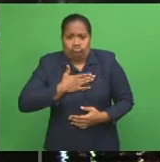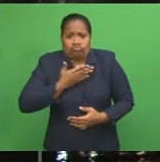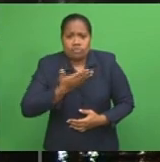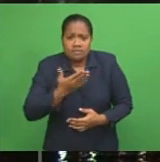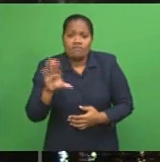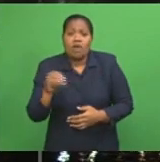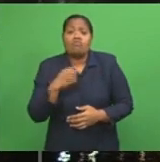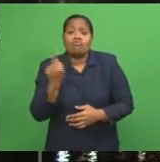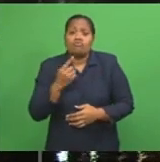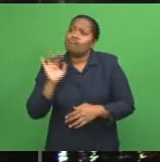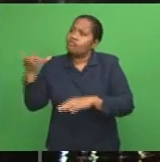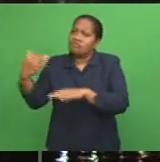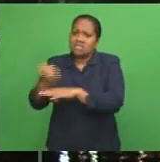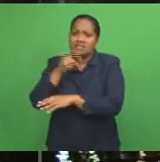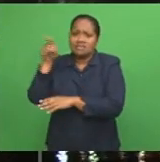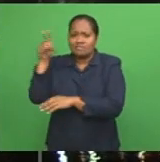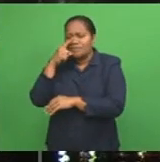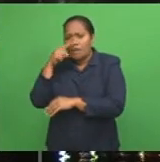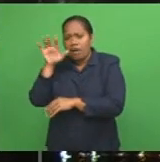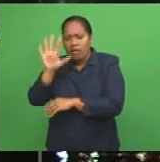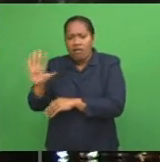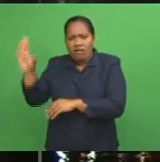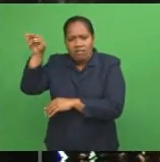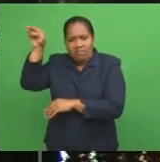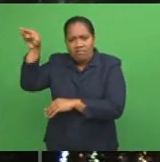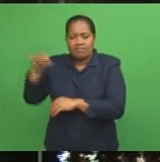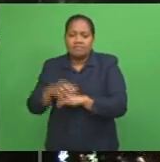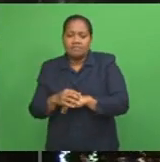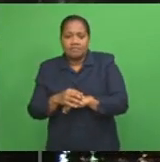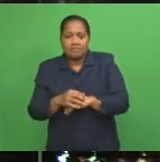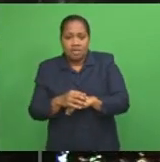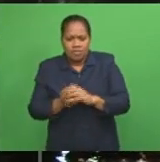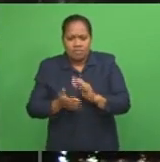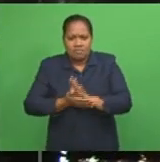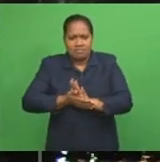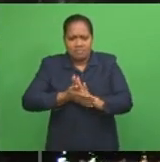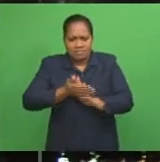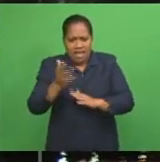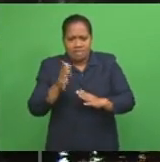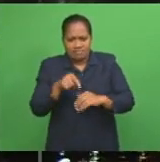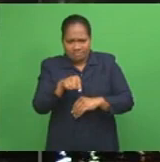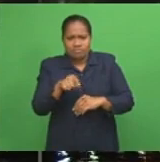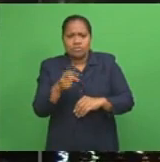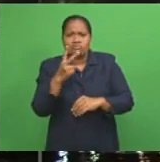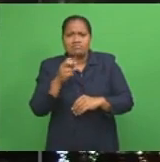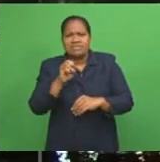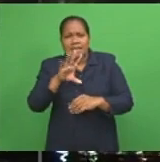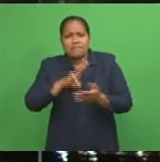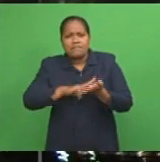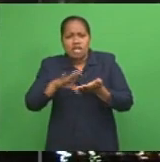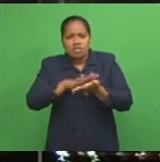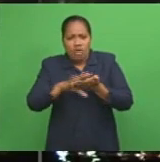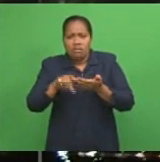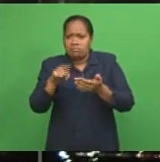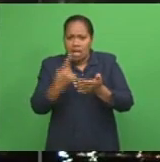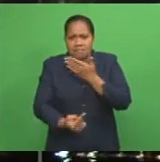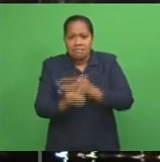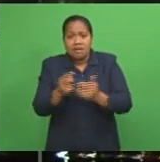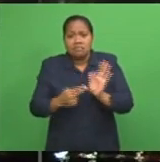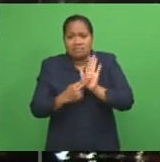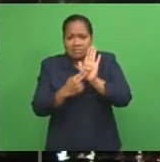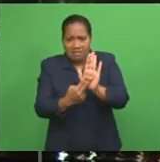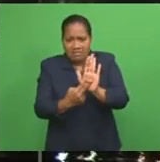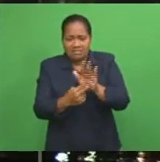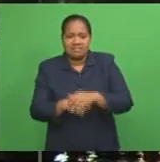abroad, and as a result, two high-end deals worth $10 million were sealed in Nandi. Pranita Prakash reports the deal